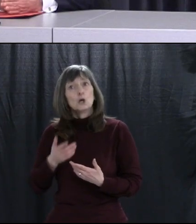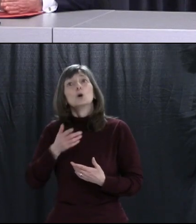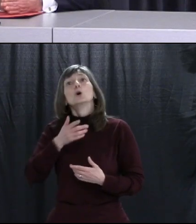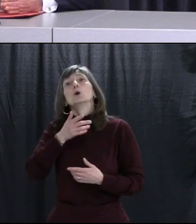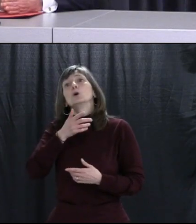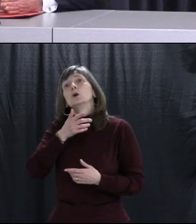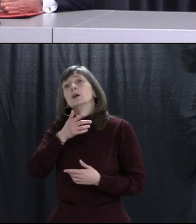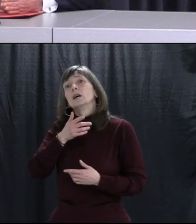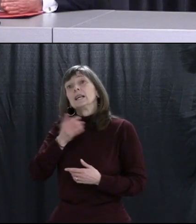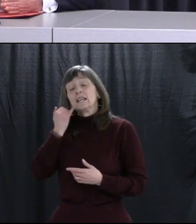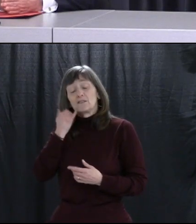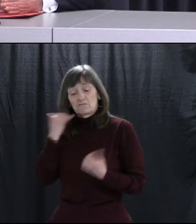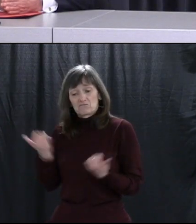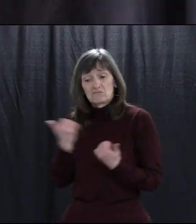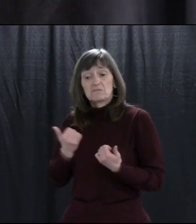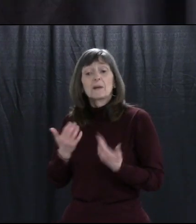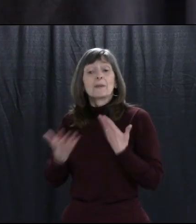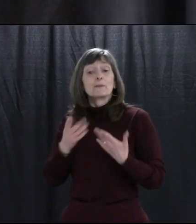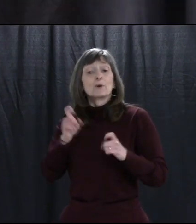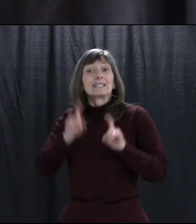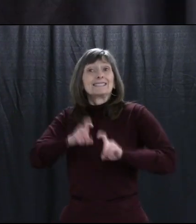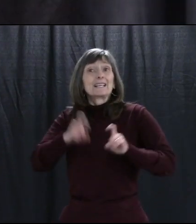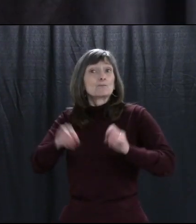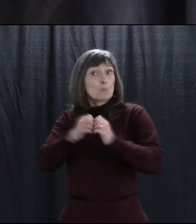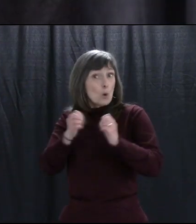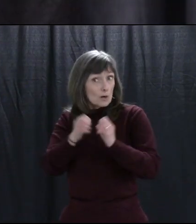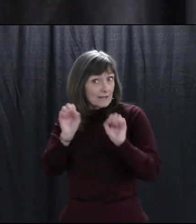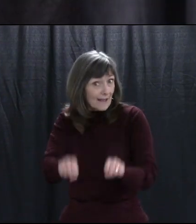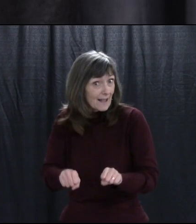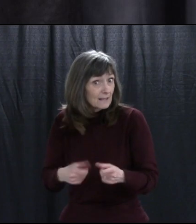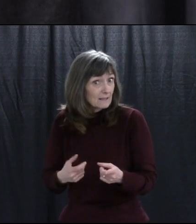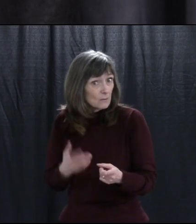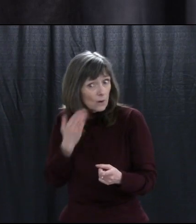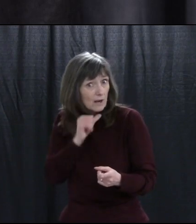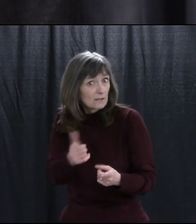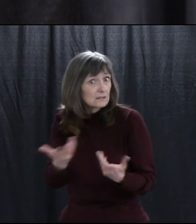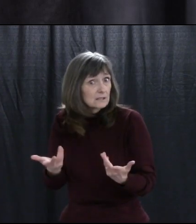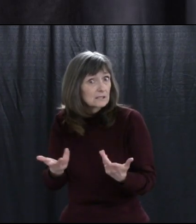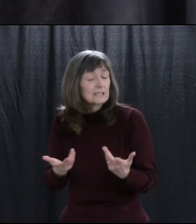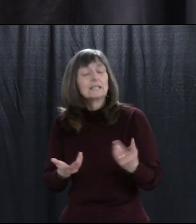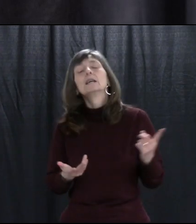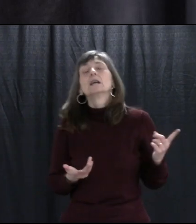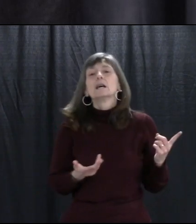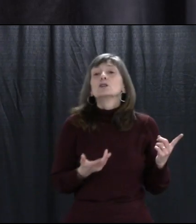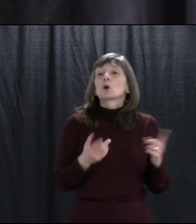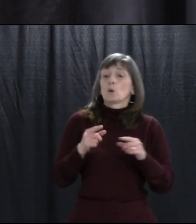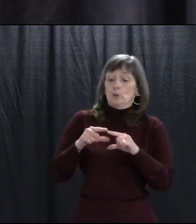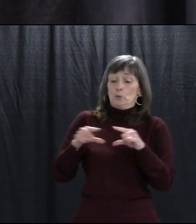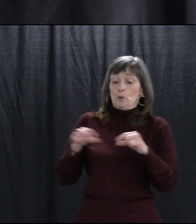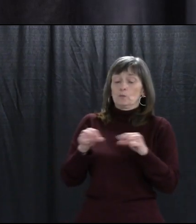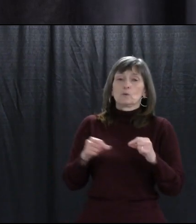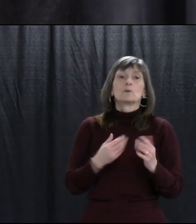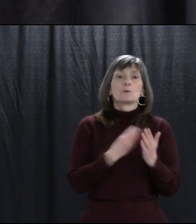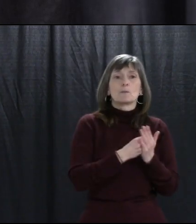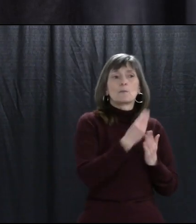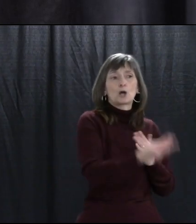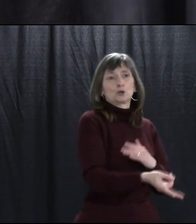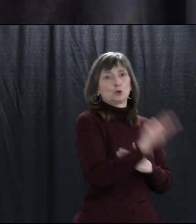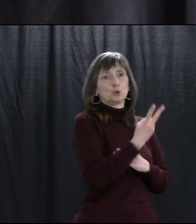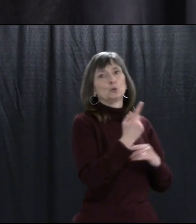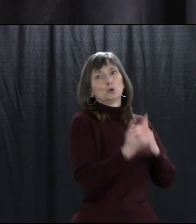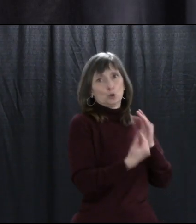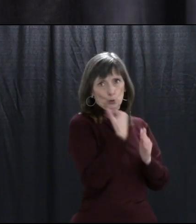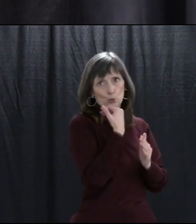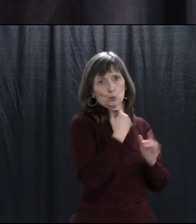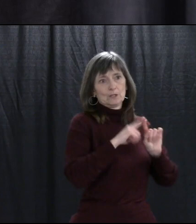for taking tests? The issue with swabs is we have 2 new kits that we have purchased, as well